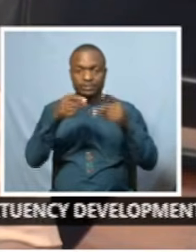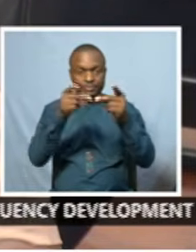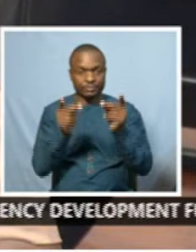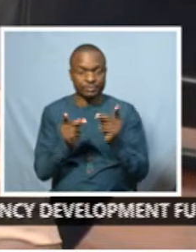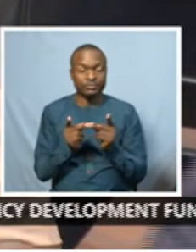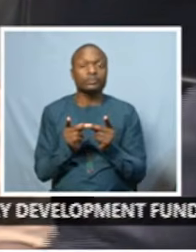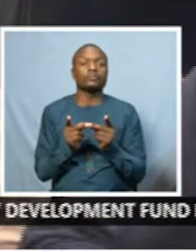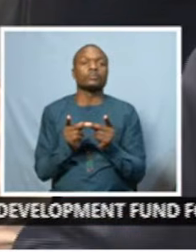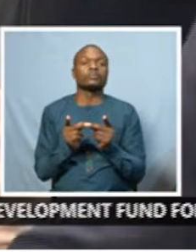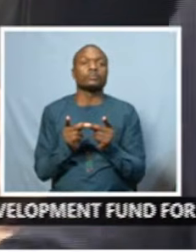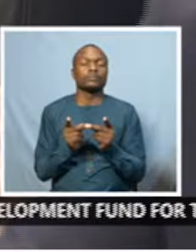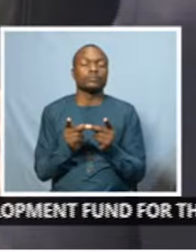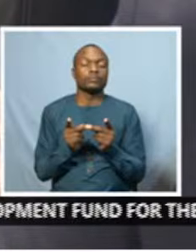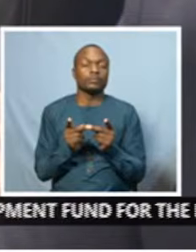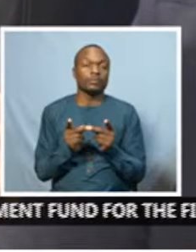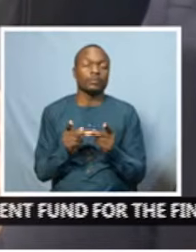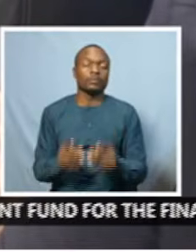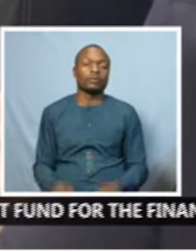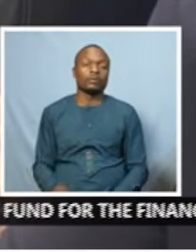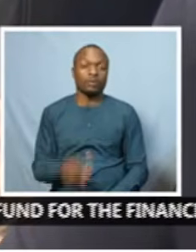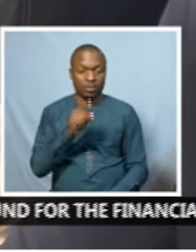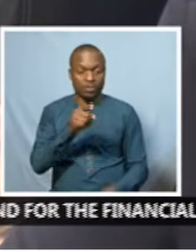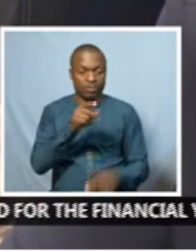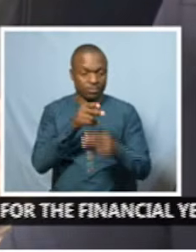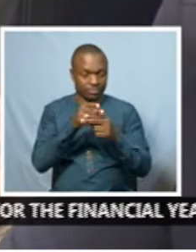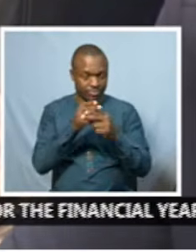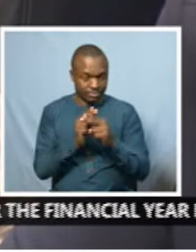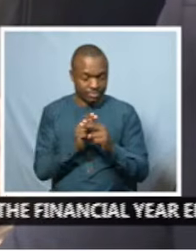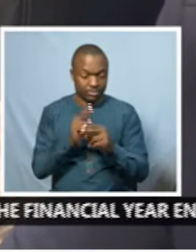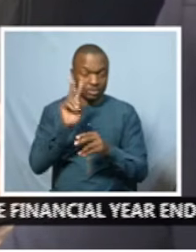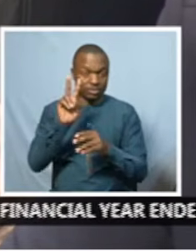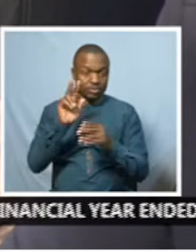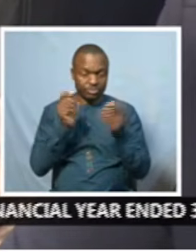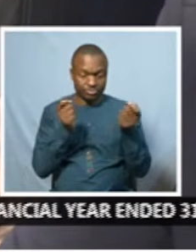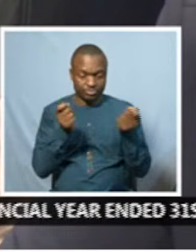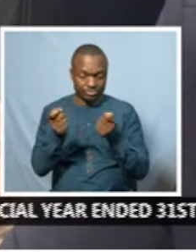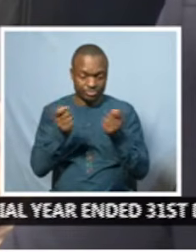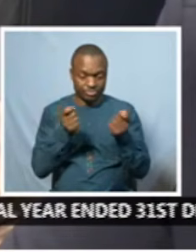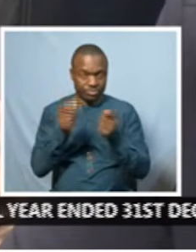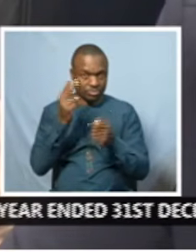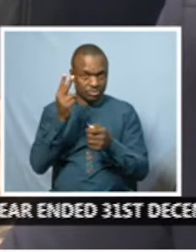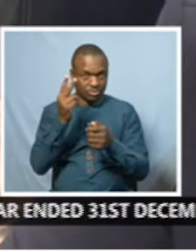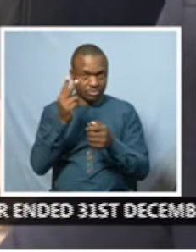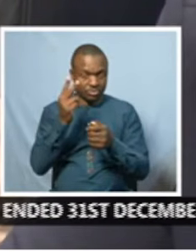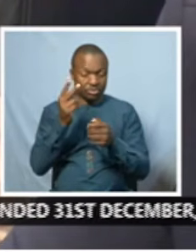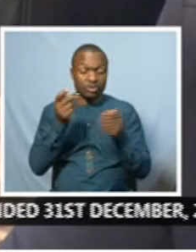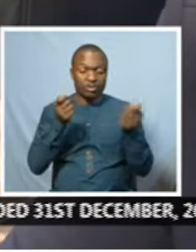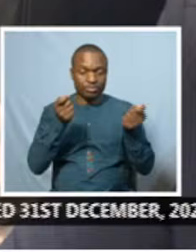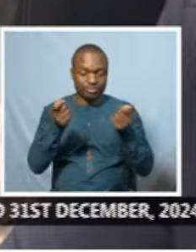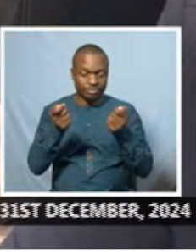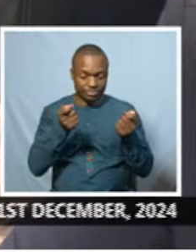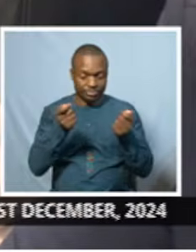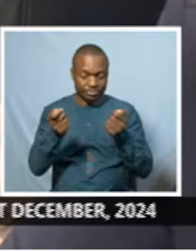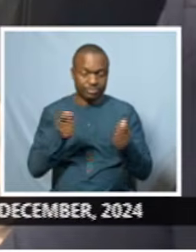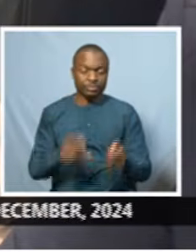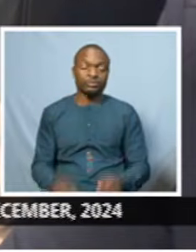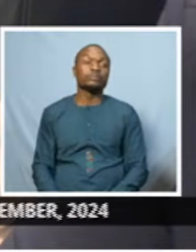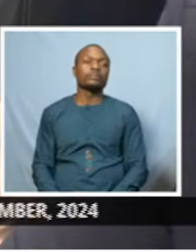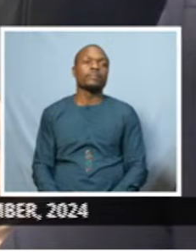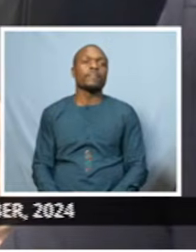now you hired 2 trucks, 2 tipper trucks.